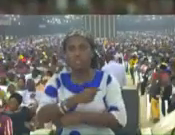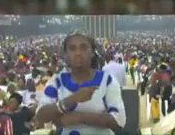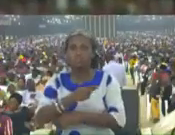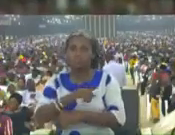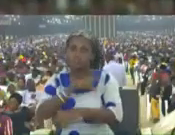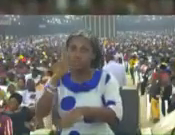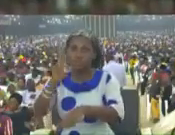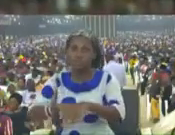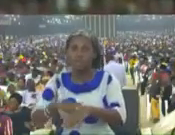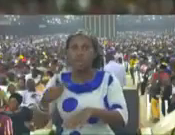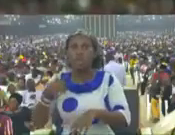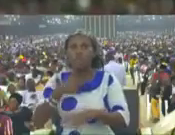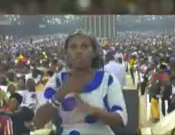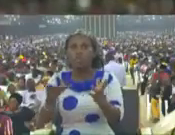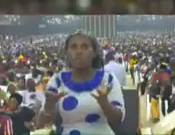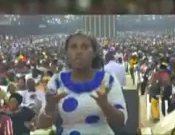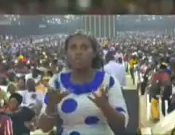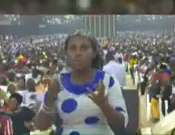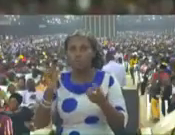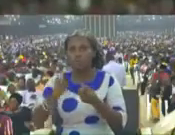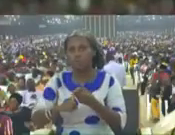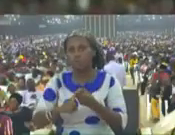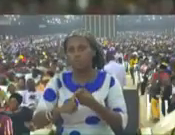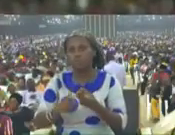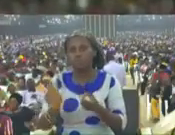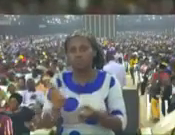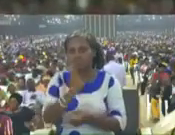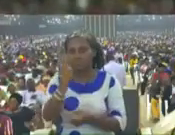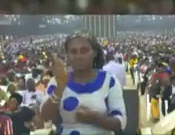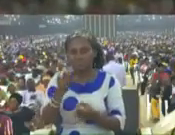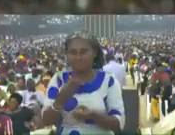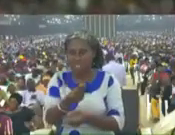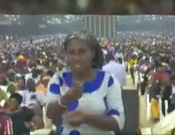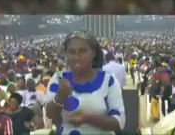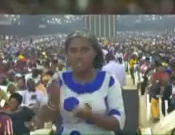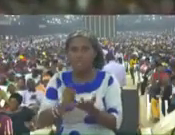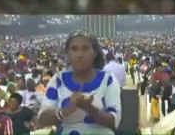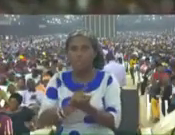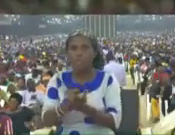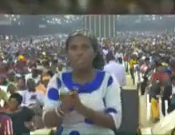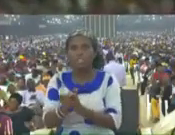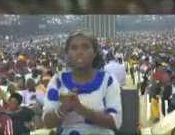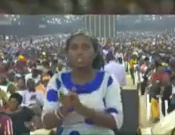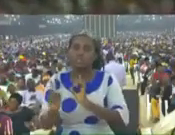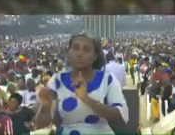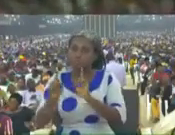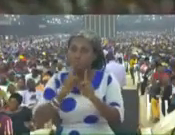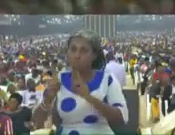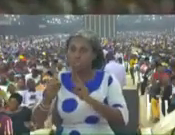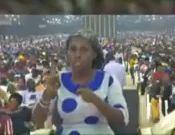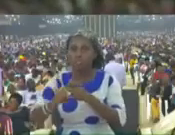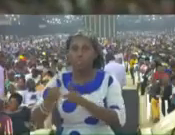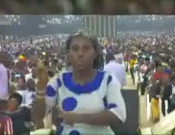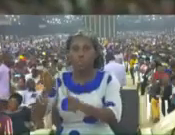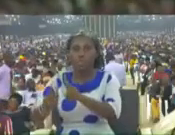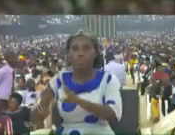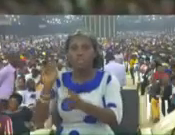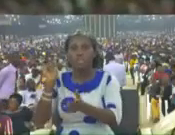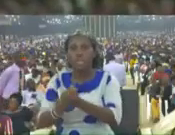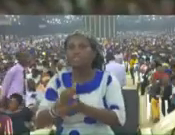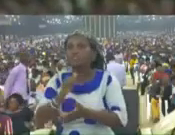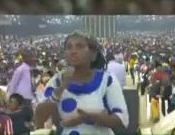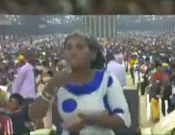we will want to spend the first few minutes talking to those who are yet to give their life to